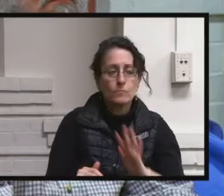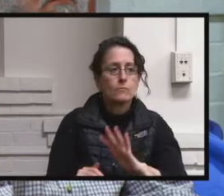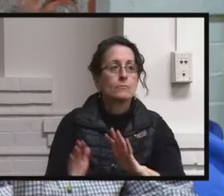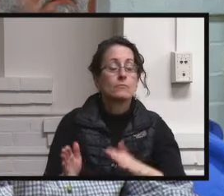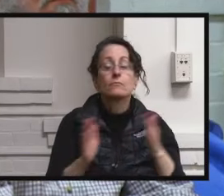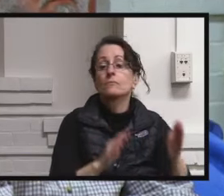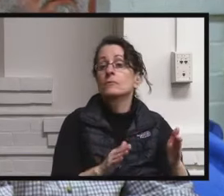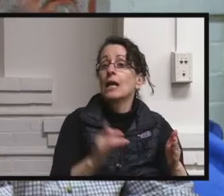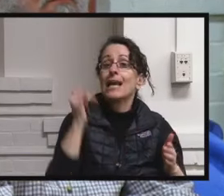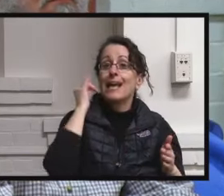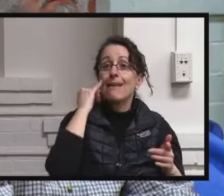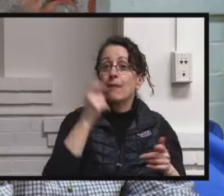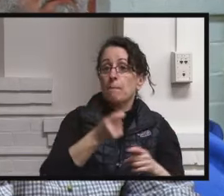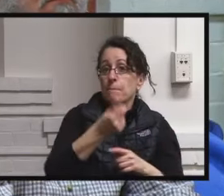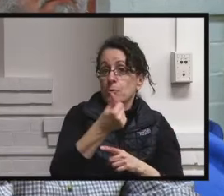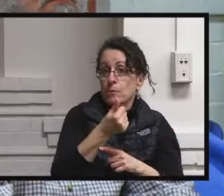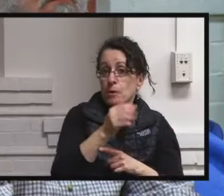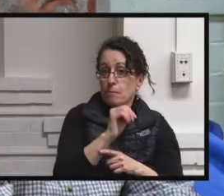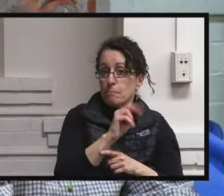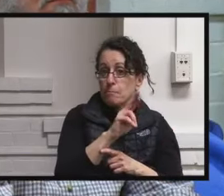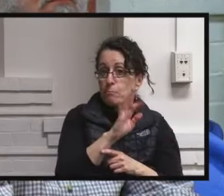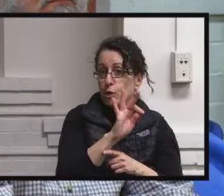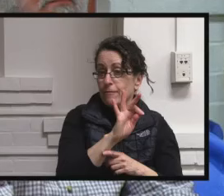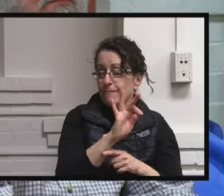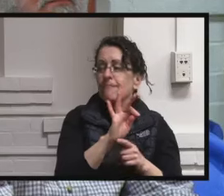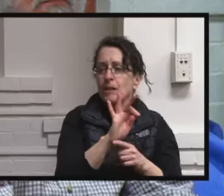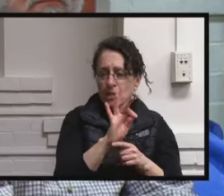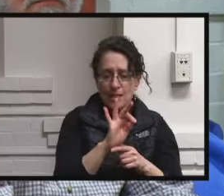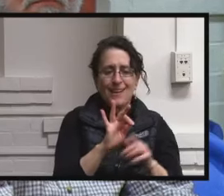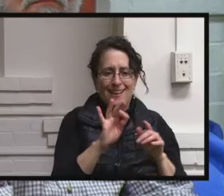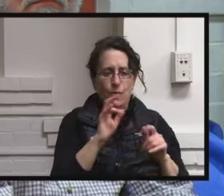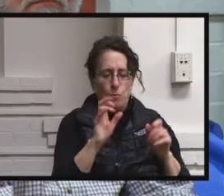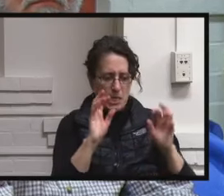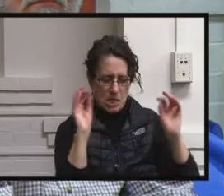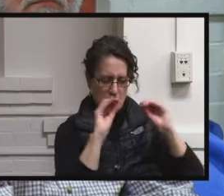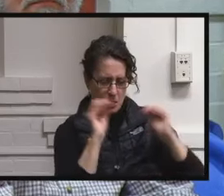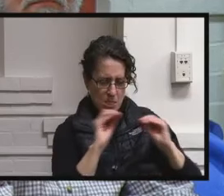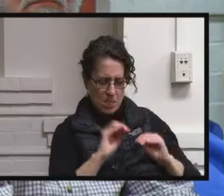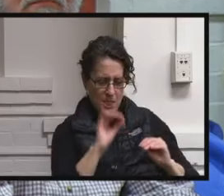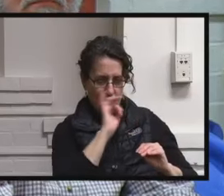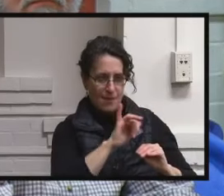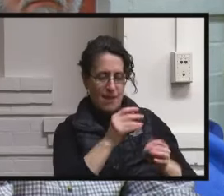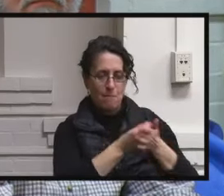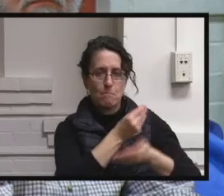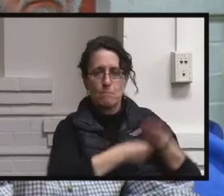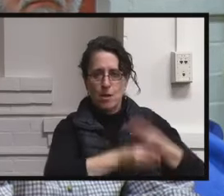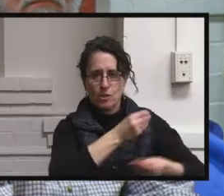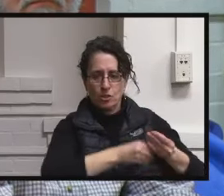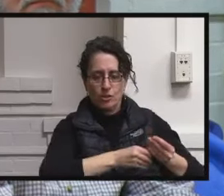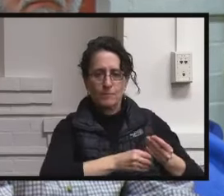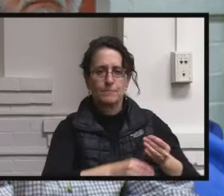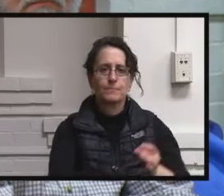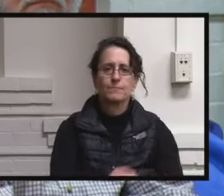MRF budget because we wanted, and Lou was